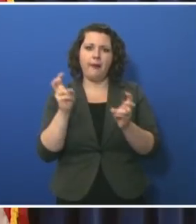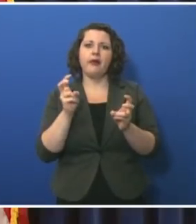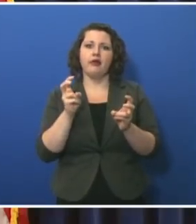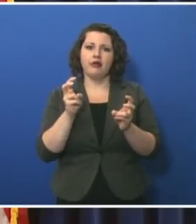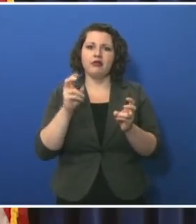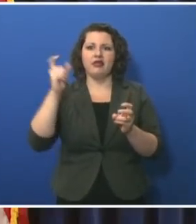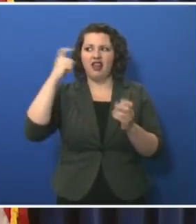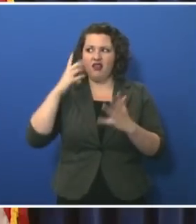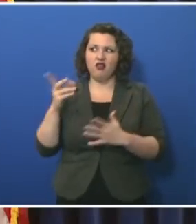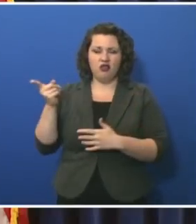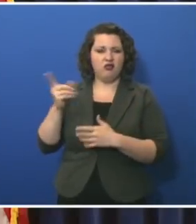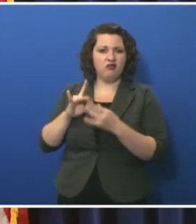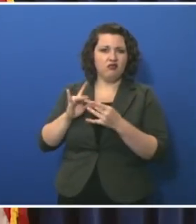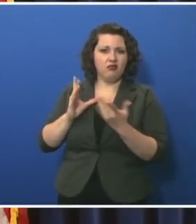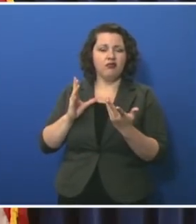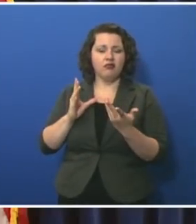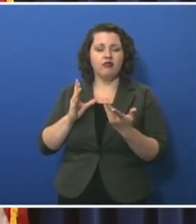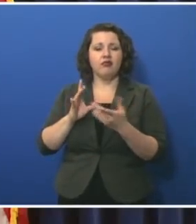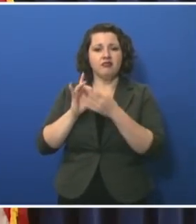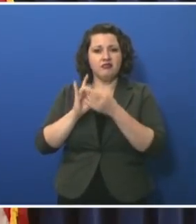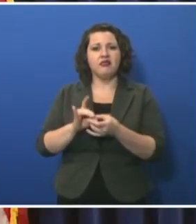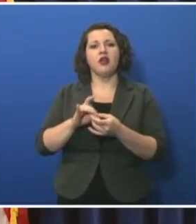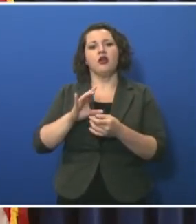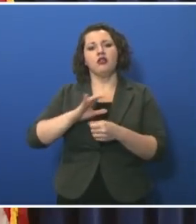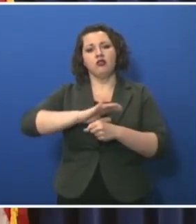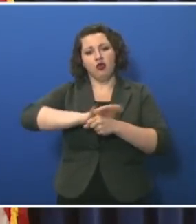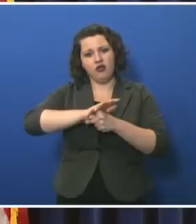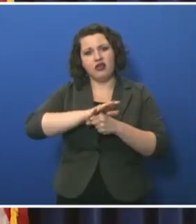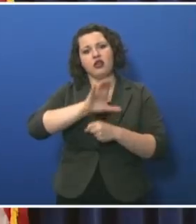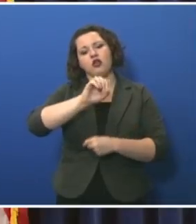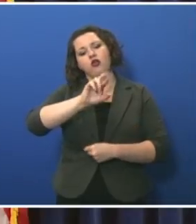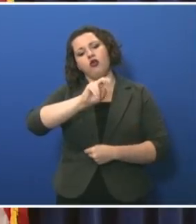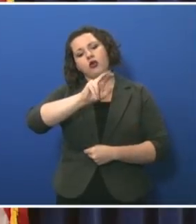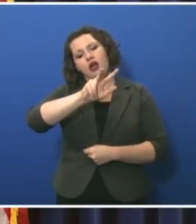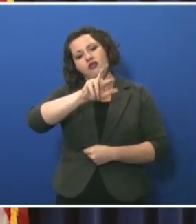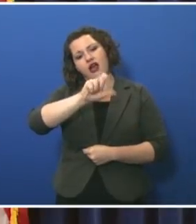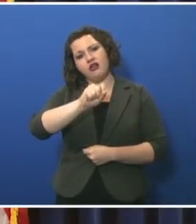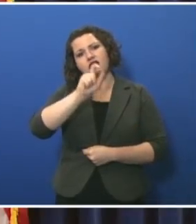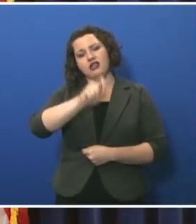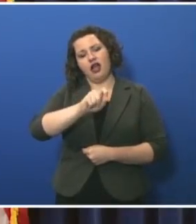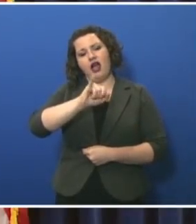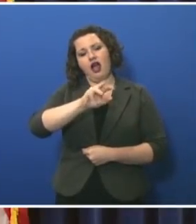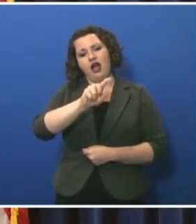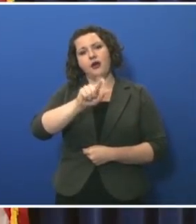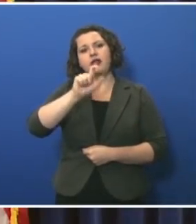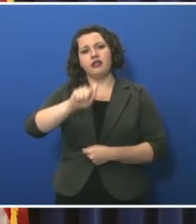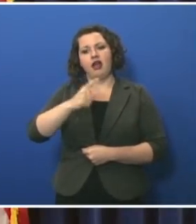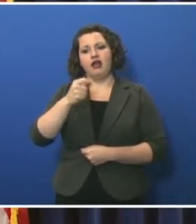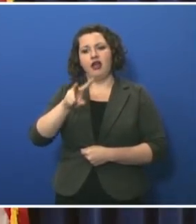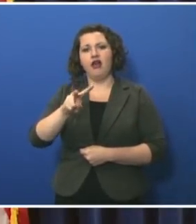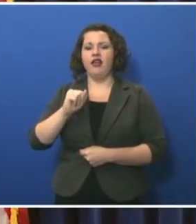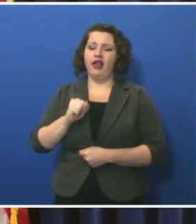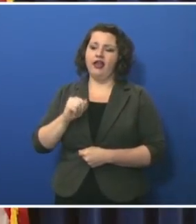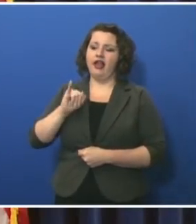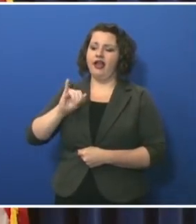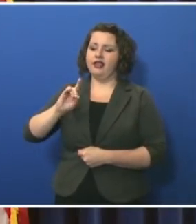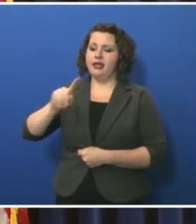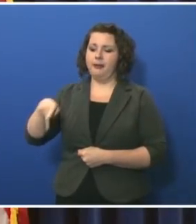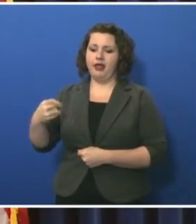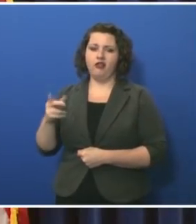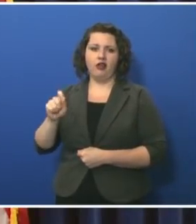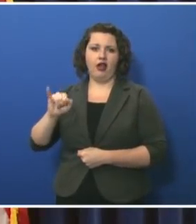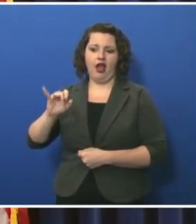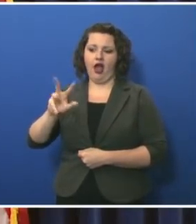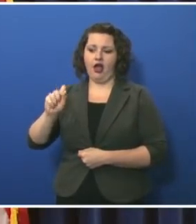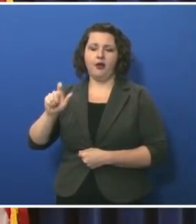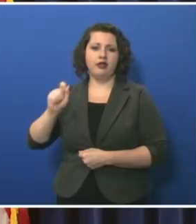that the governor mentioned on both coronavirus.iowa.gov and idph.iowa.gov. And that's also going to include guidance like the things